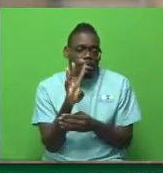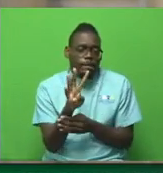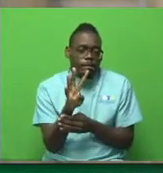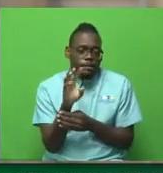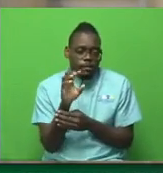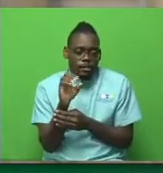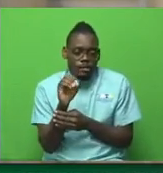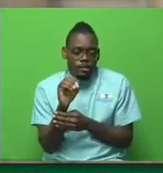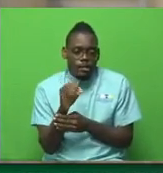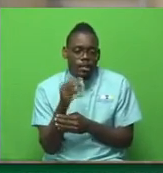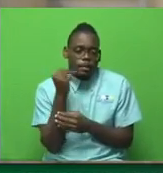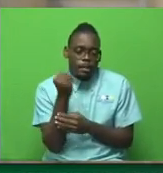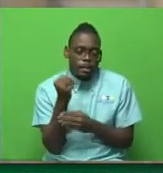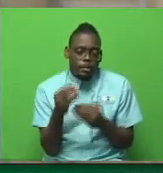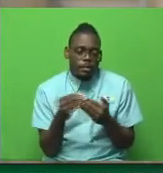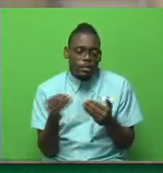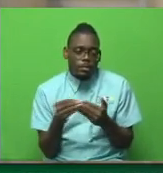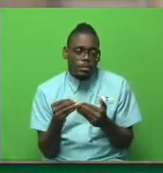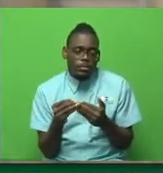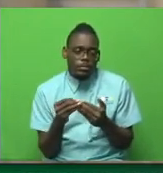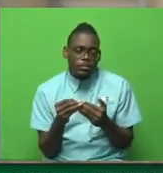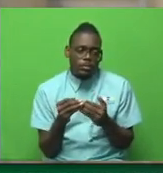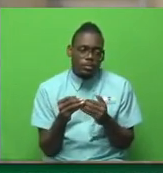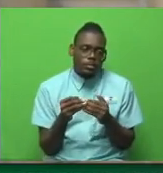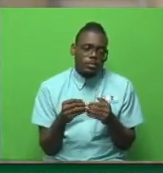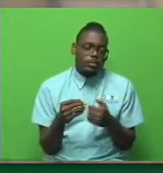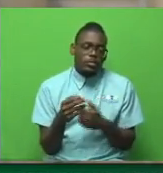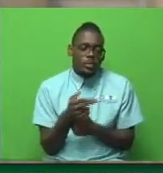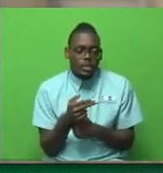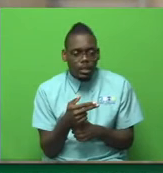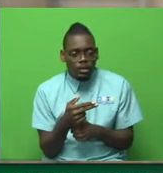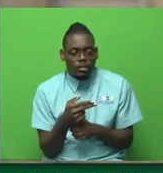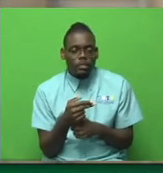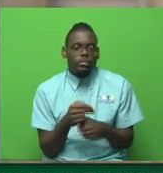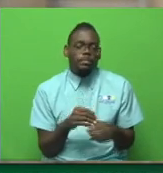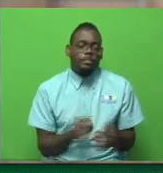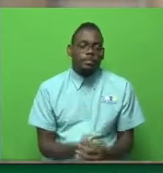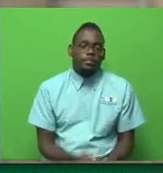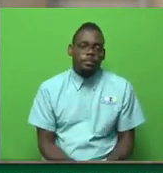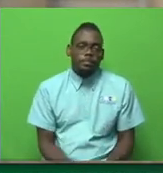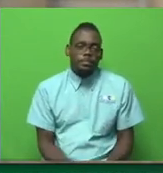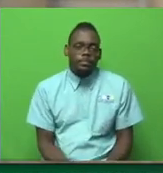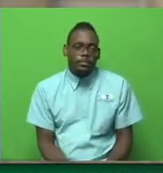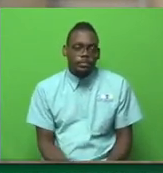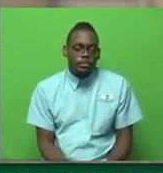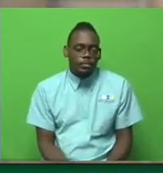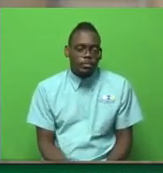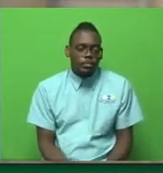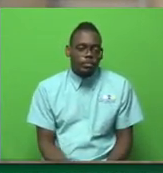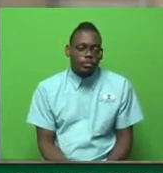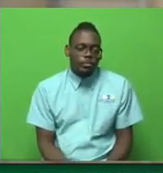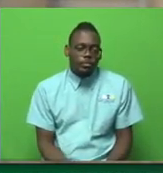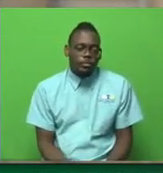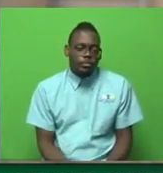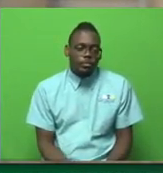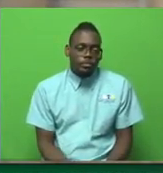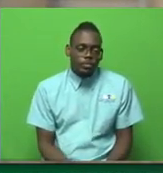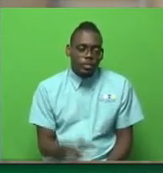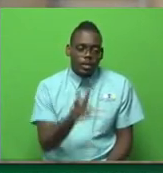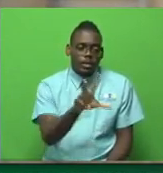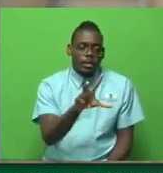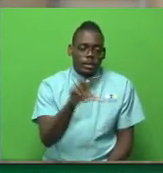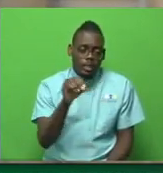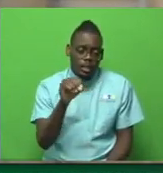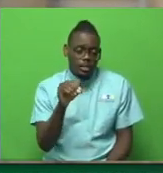hospitality and tourism sector support program to provide working capital to the tourism sector 30 million for